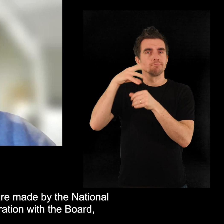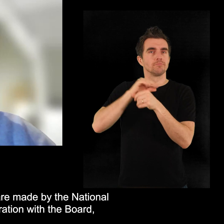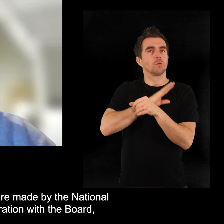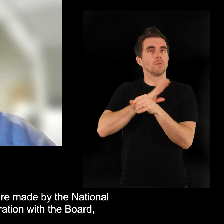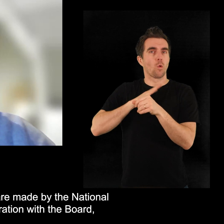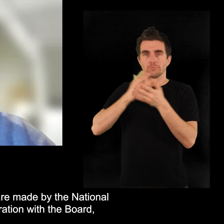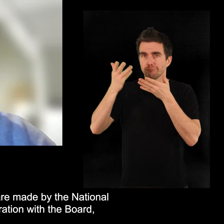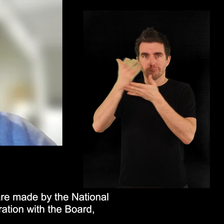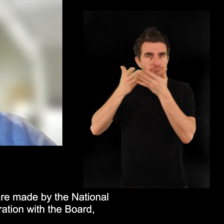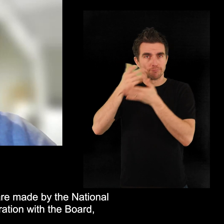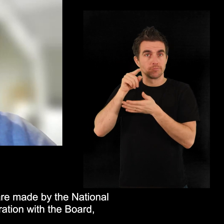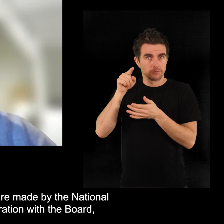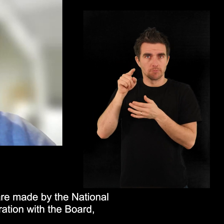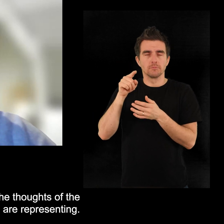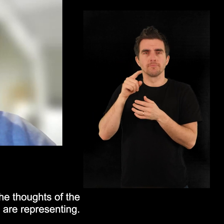board